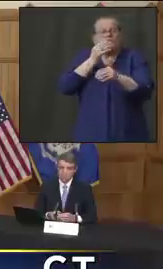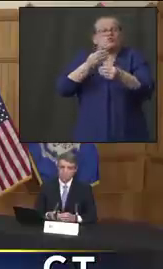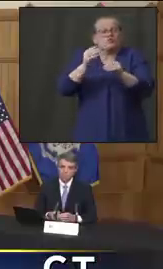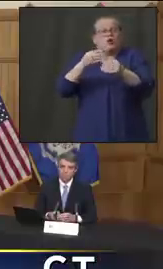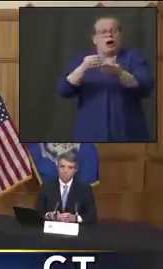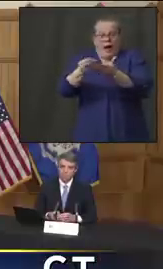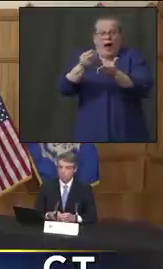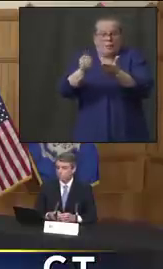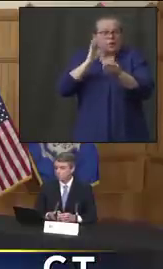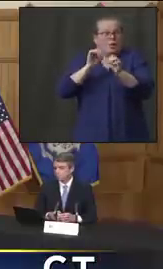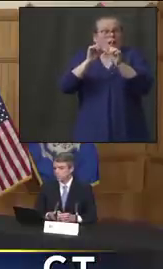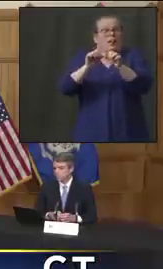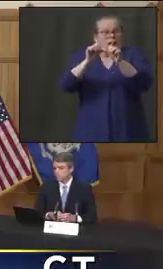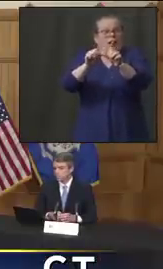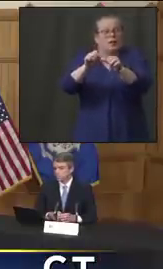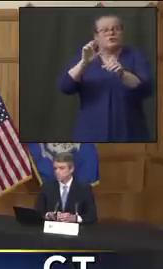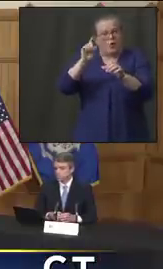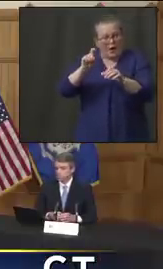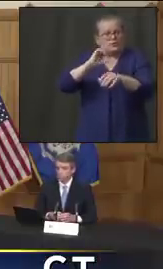Thank you.